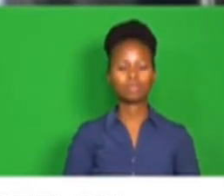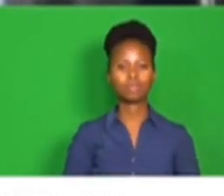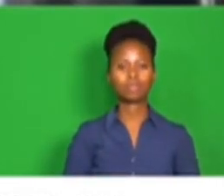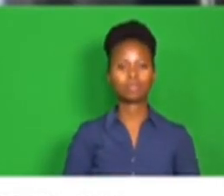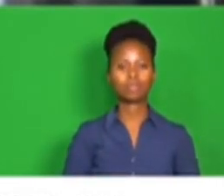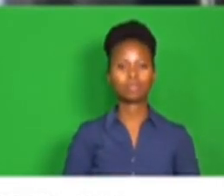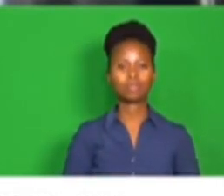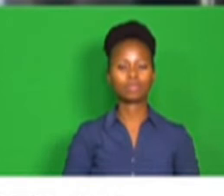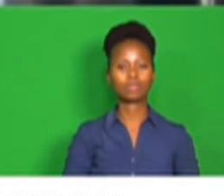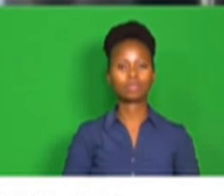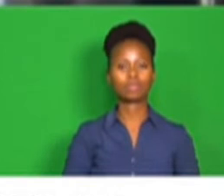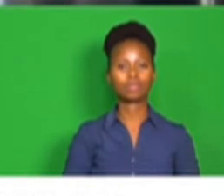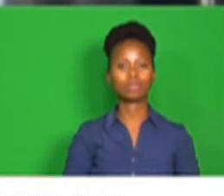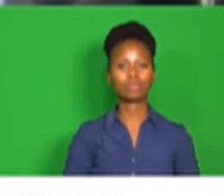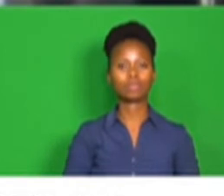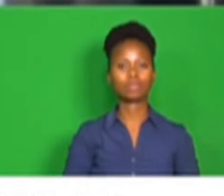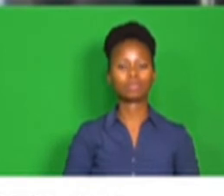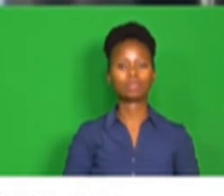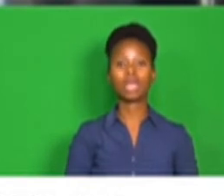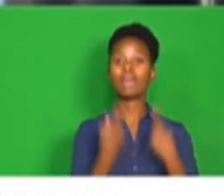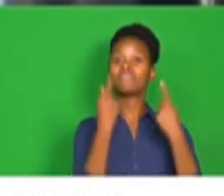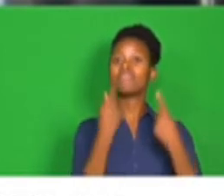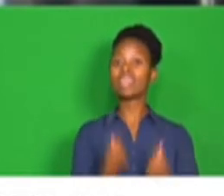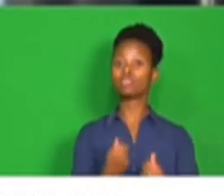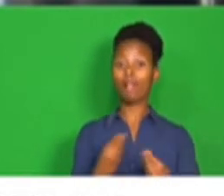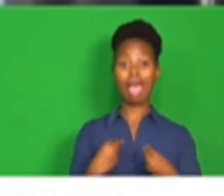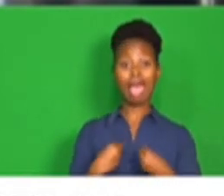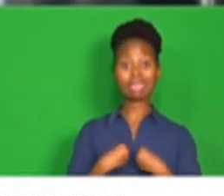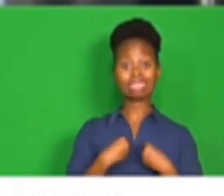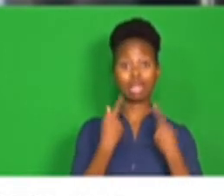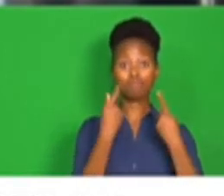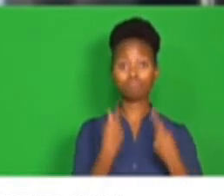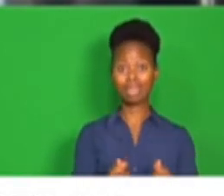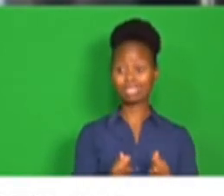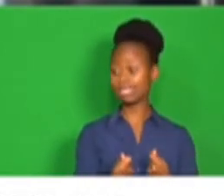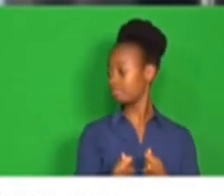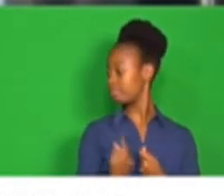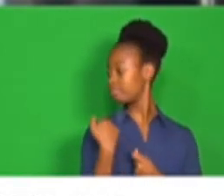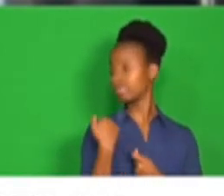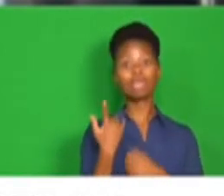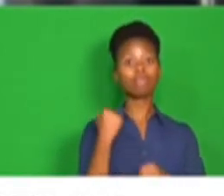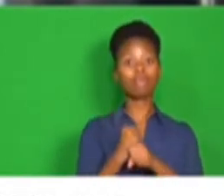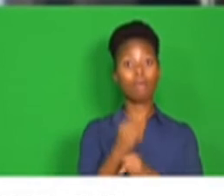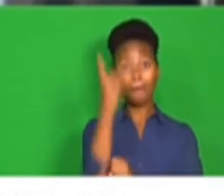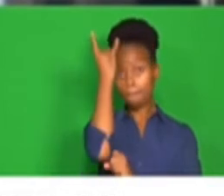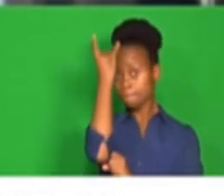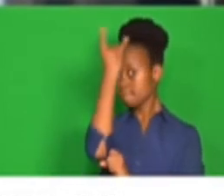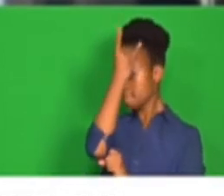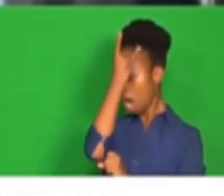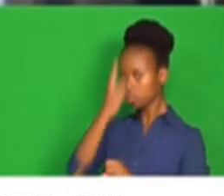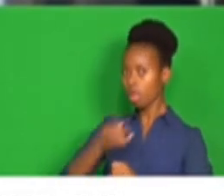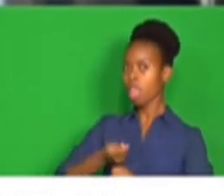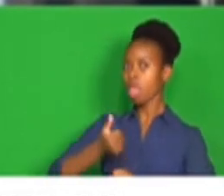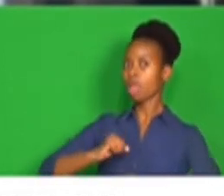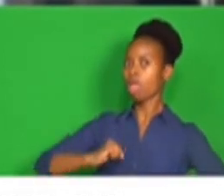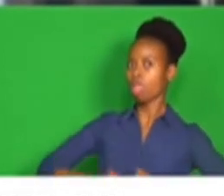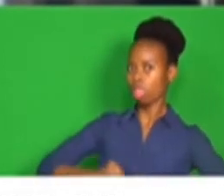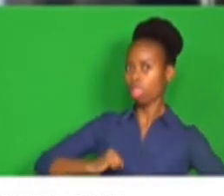While financial asset prices were volatile for much of the past year due to